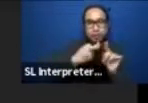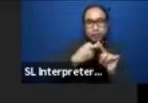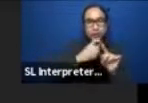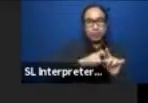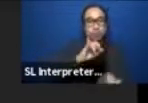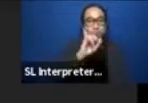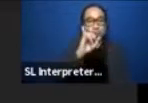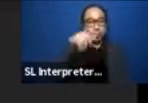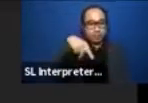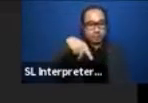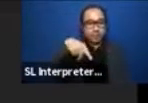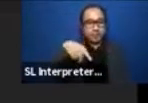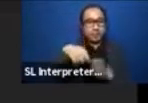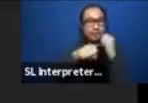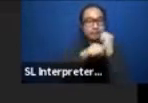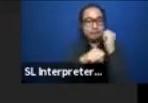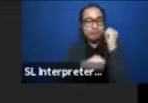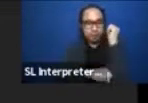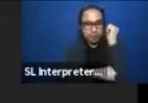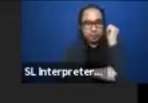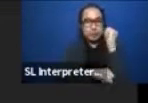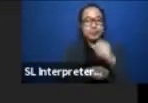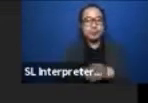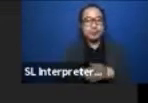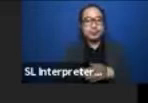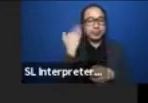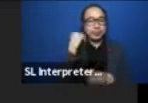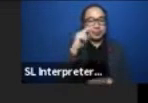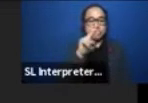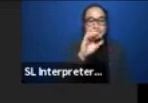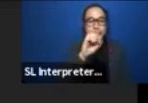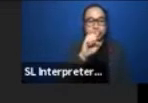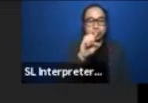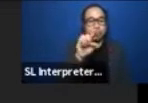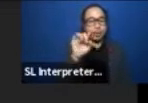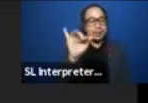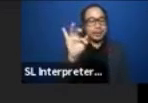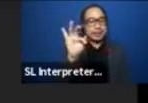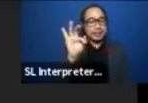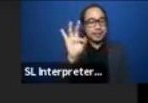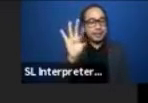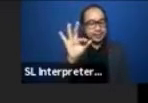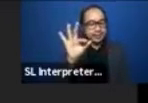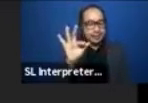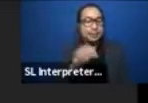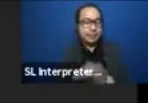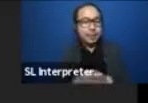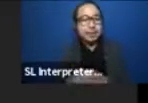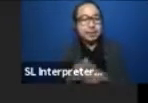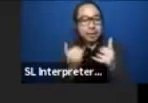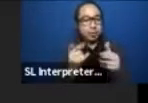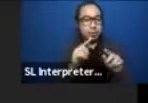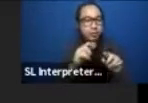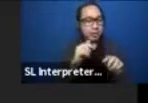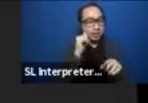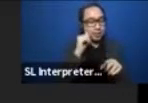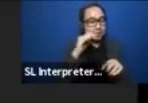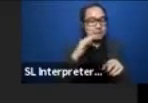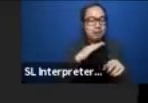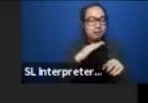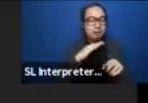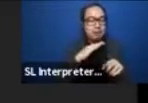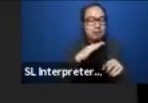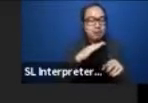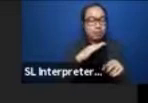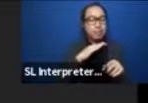over 2018 and 19 with young men in one location, and what were the key findings from this research, as